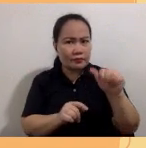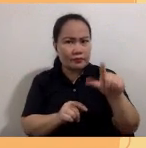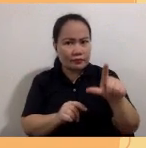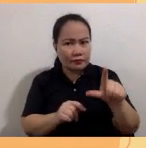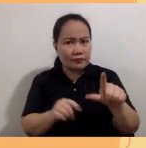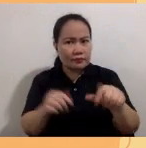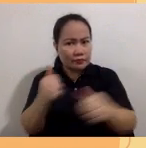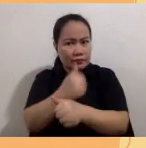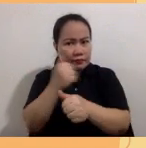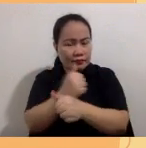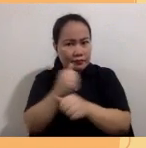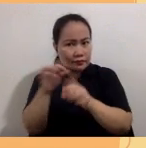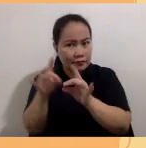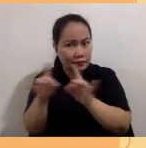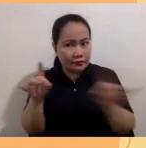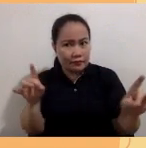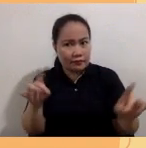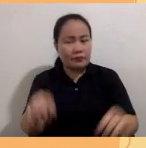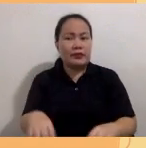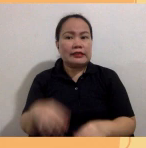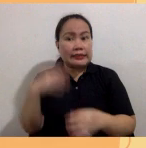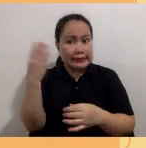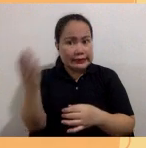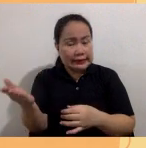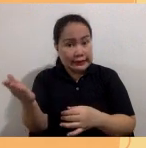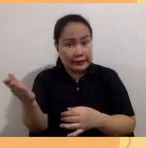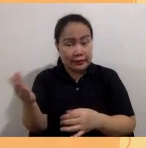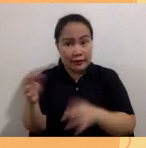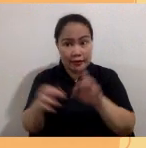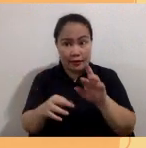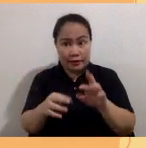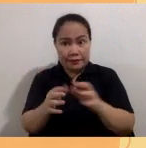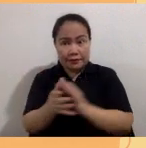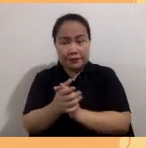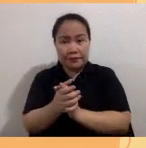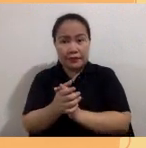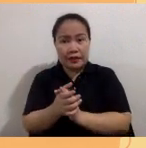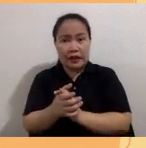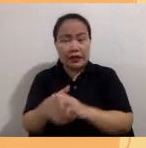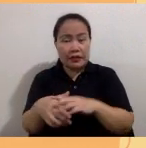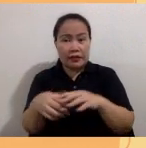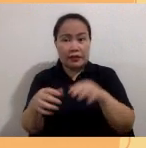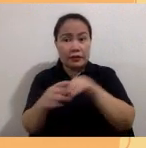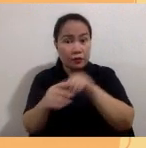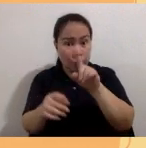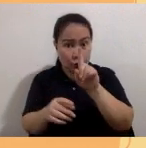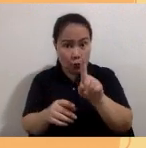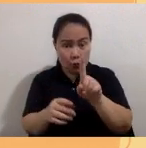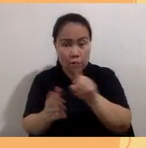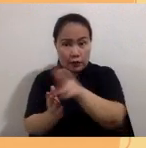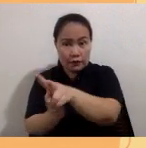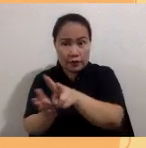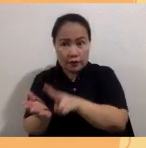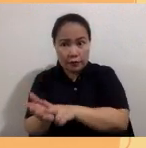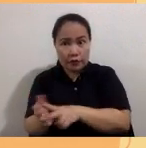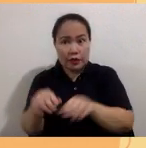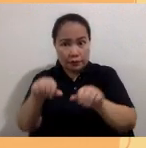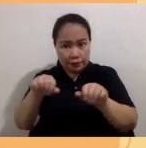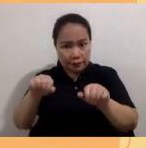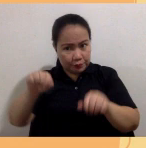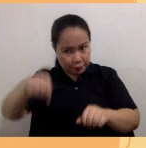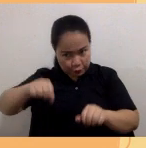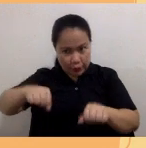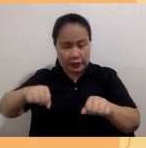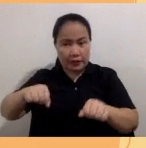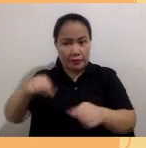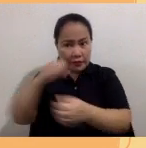So it is a rational expression in one variable is an expression that can be written in the form P